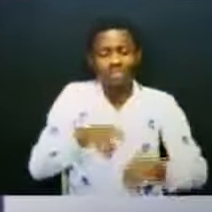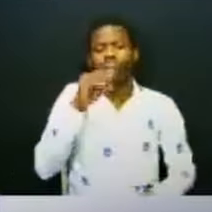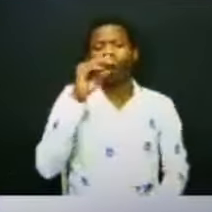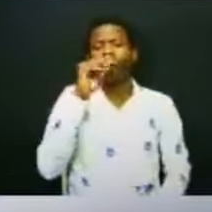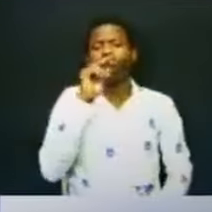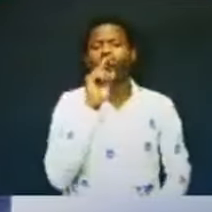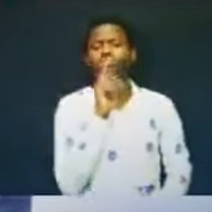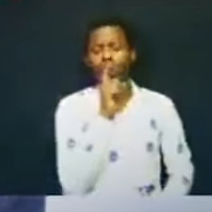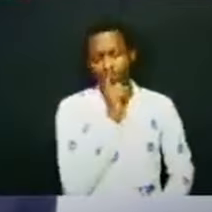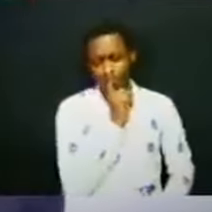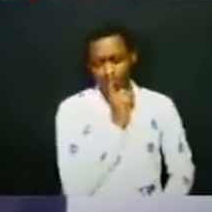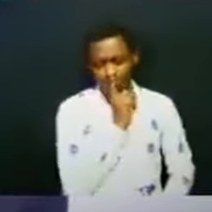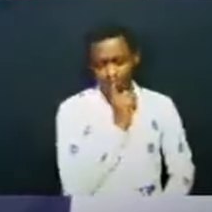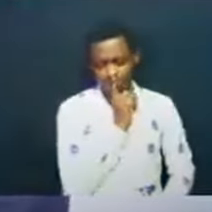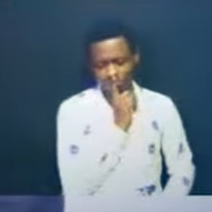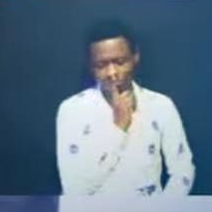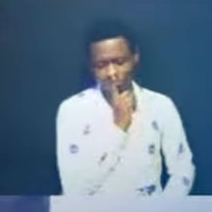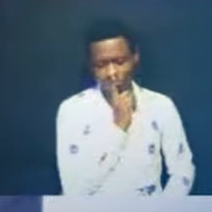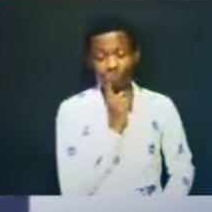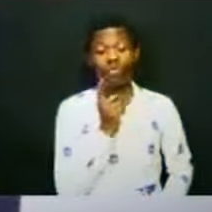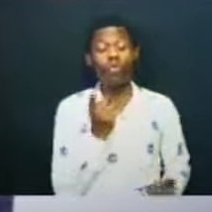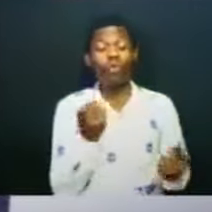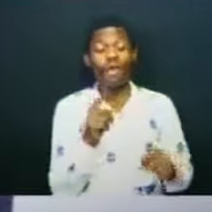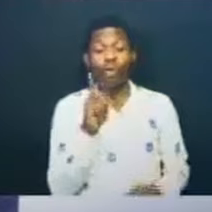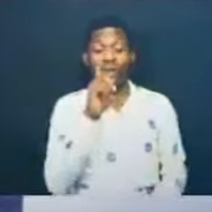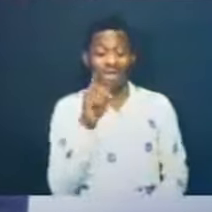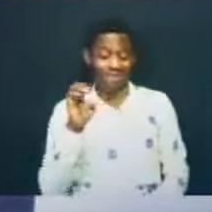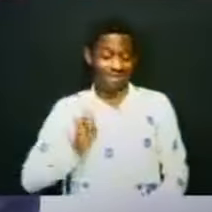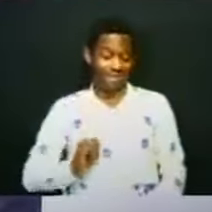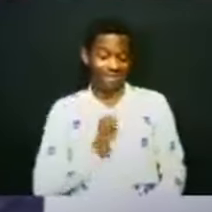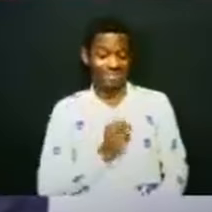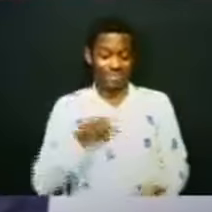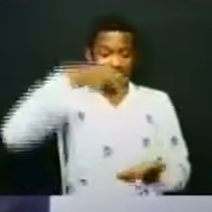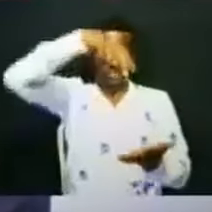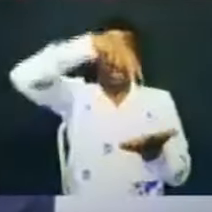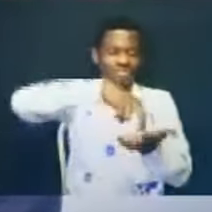quiet. Until this elder stood and spoke.